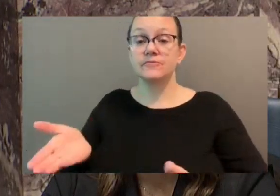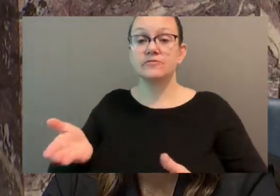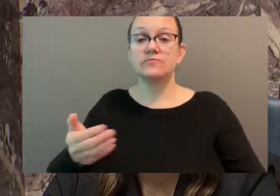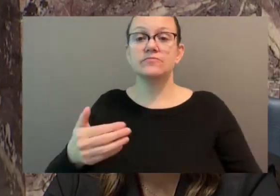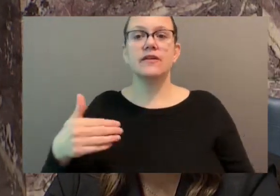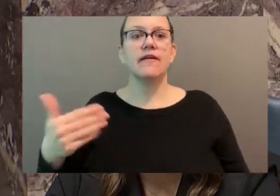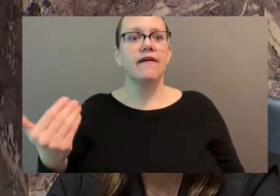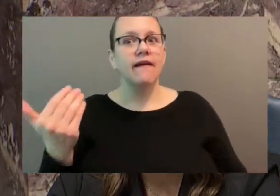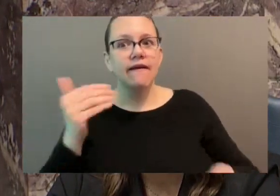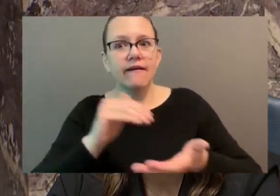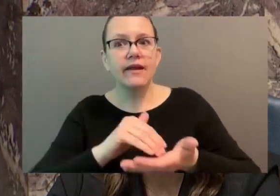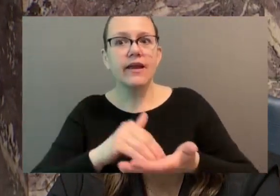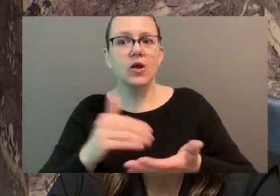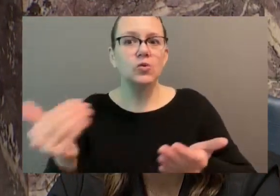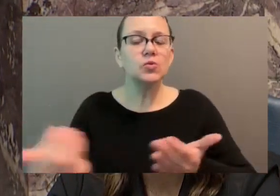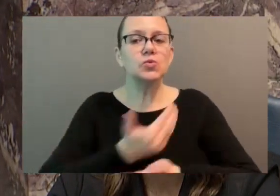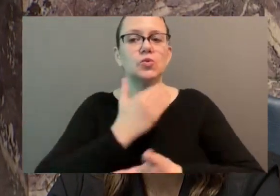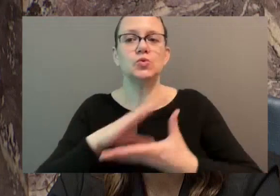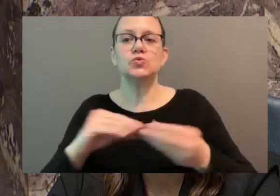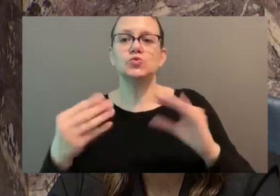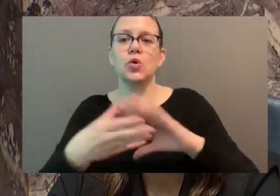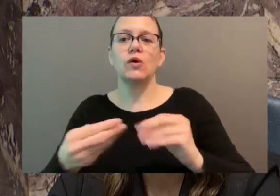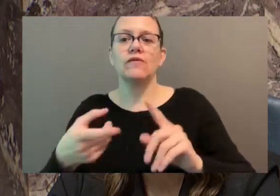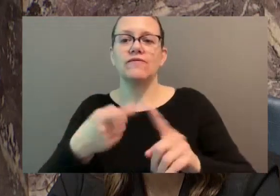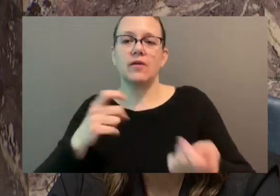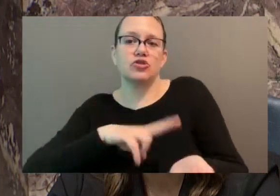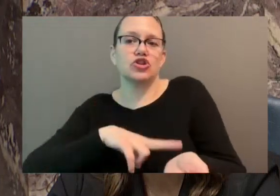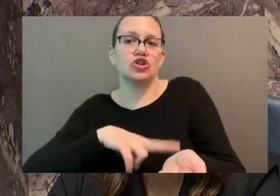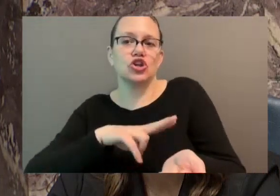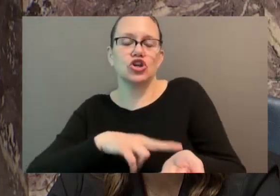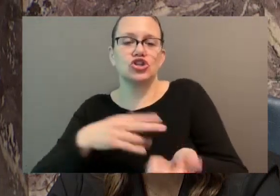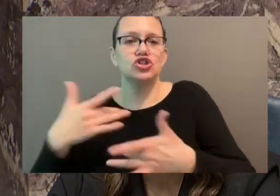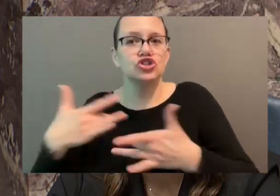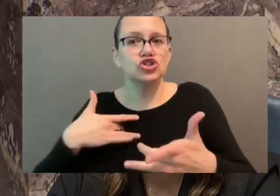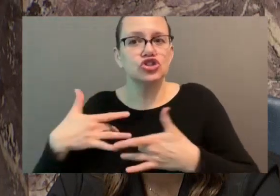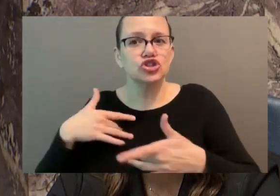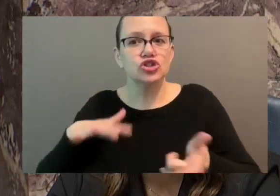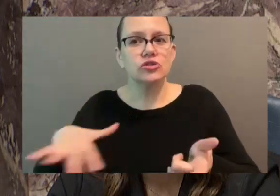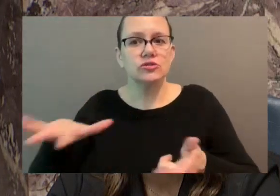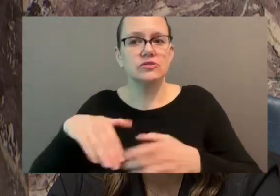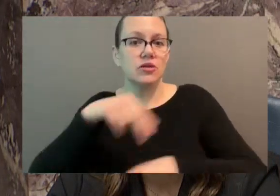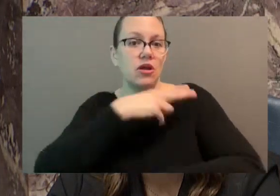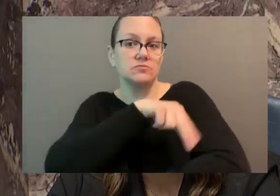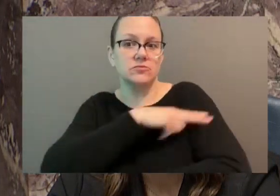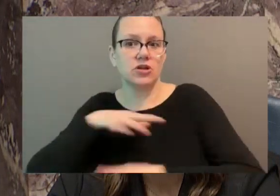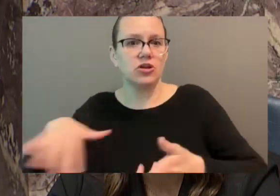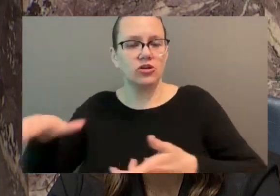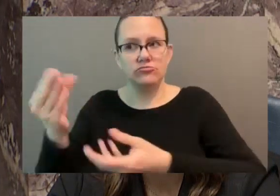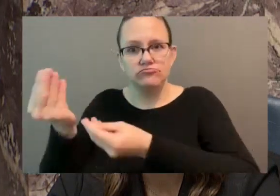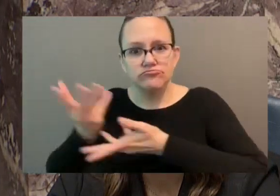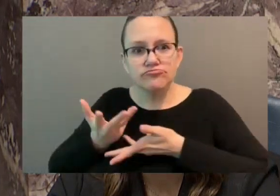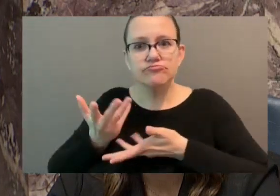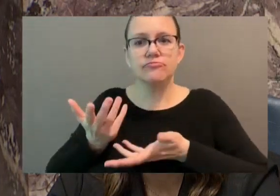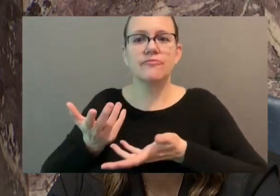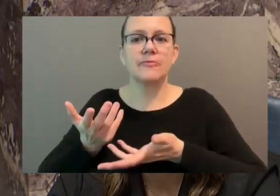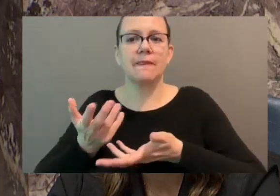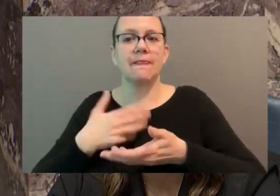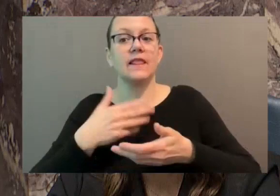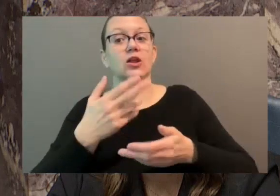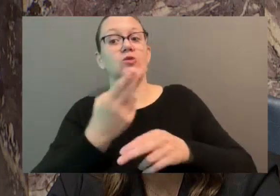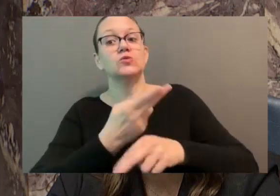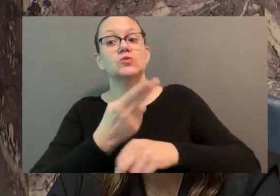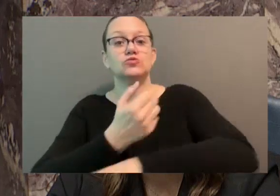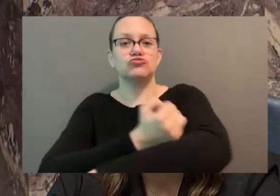our hospitals. This unprecedented chaos of drug use didn't just happen, it's happening as a direct